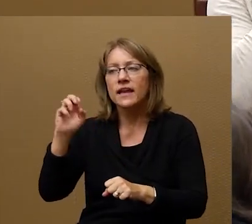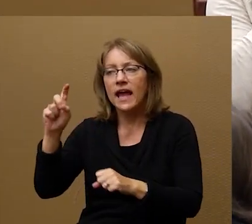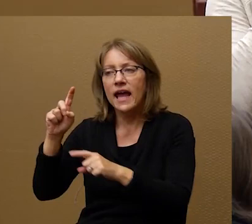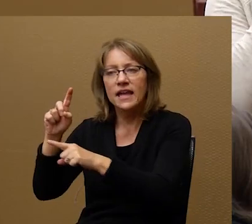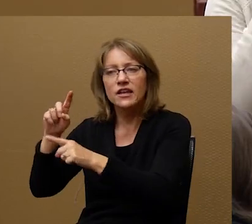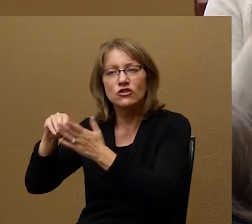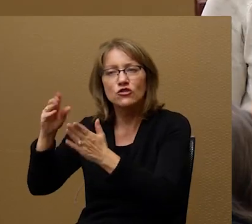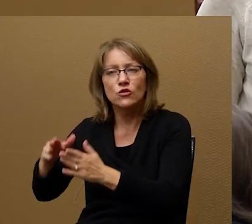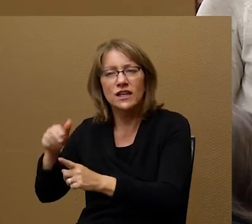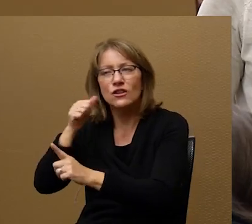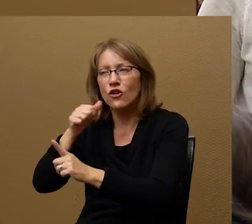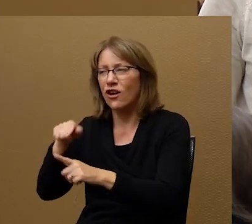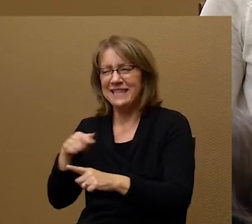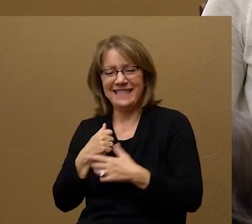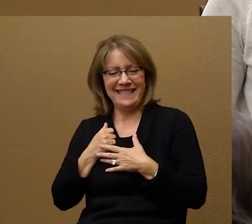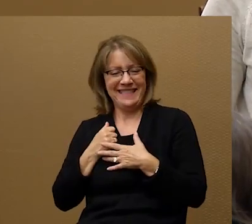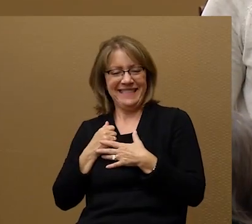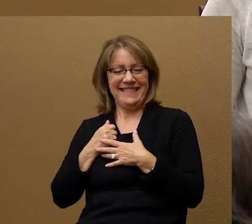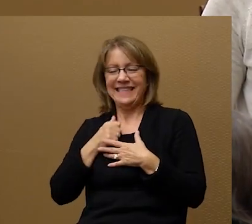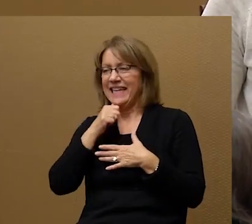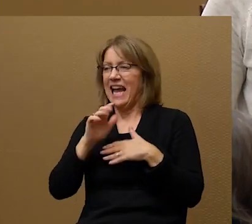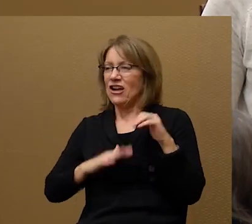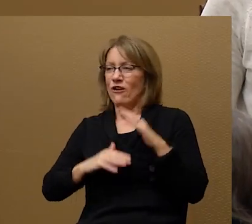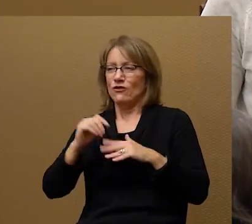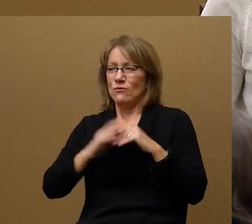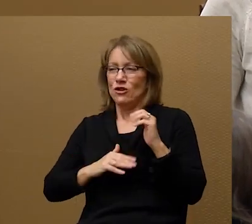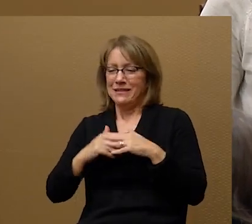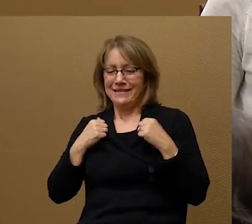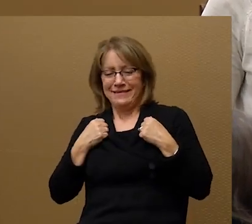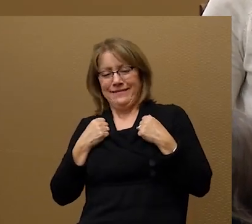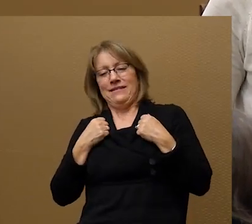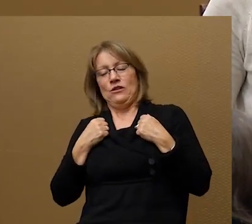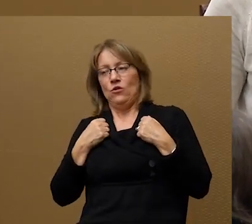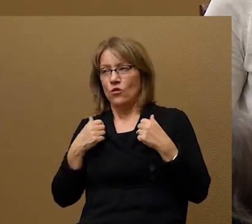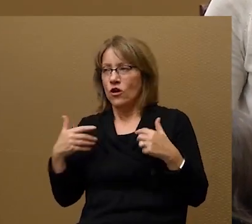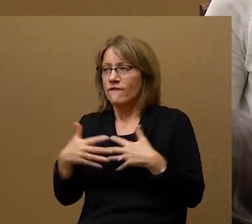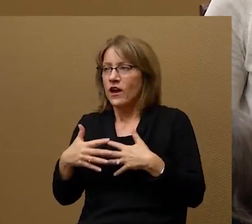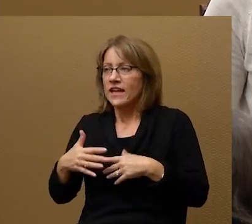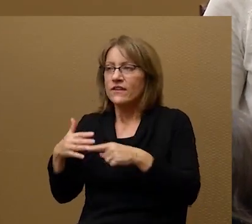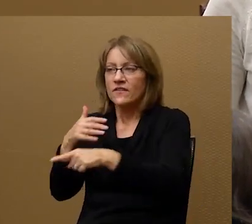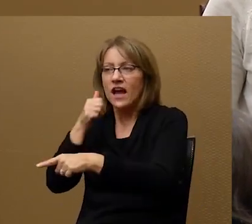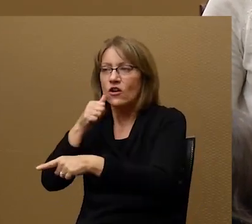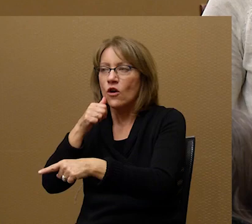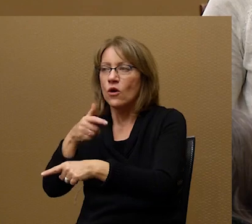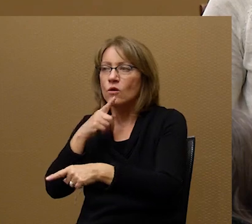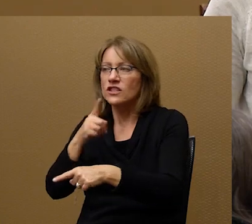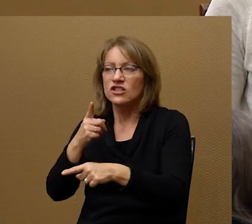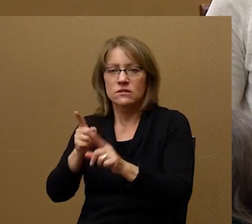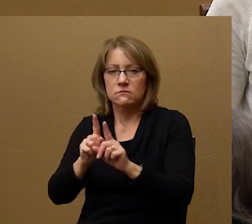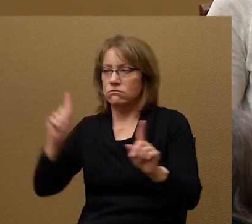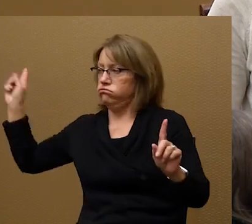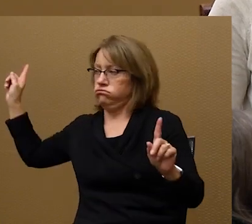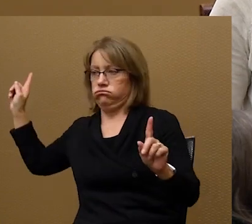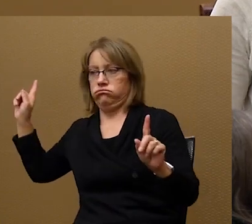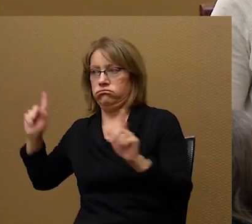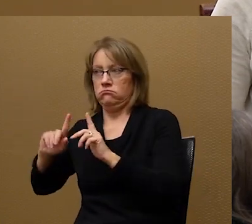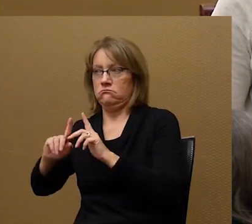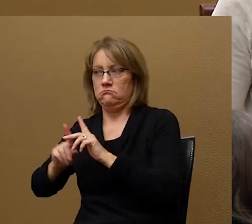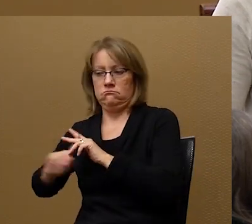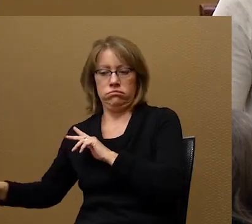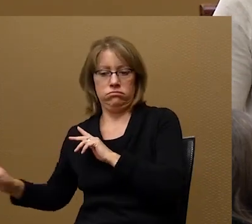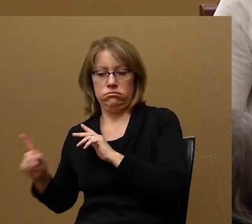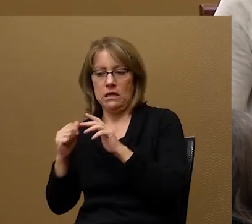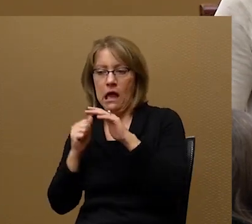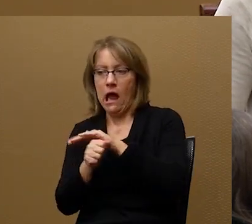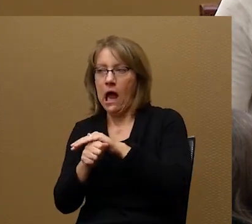increasingly uncomfortable. And we're sort of afraid that the gen ed peer just really wants no contact, and we sort of want to respect